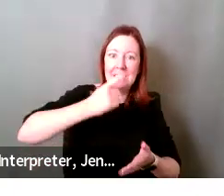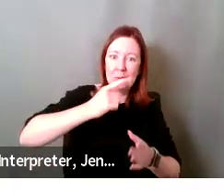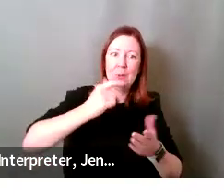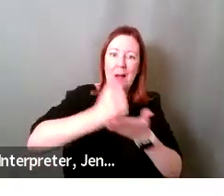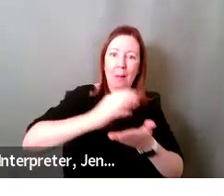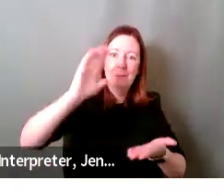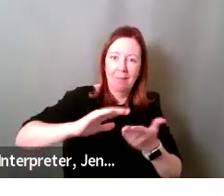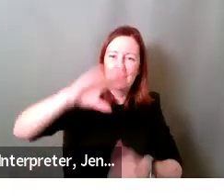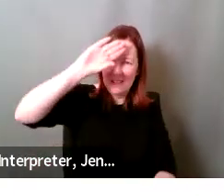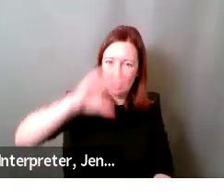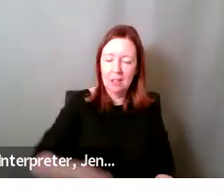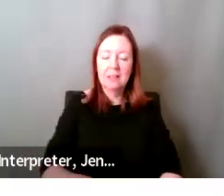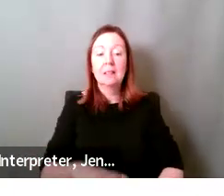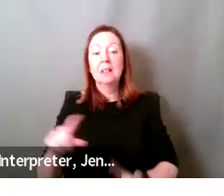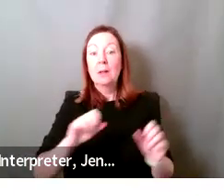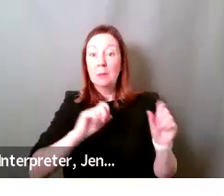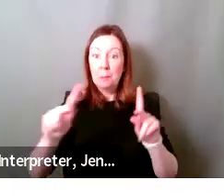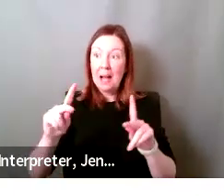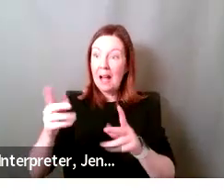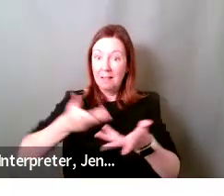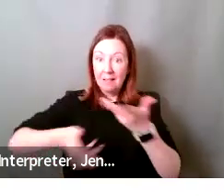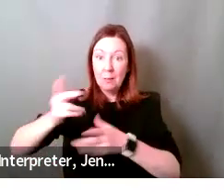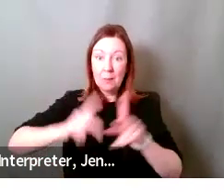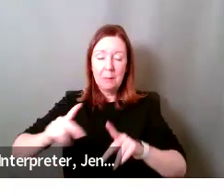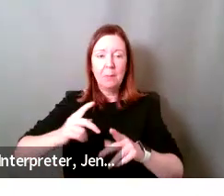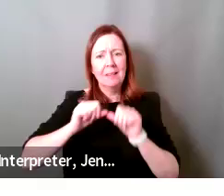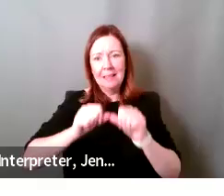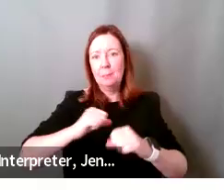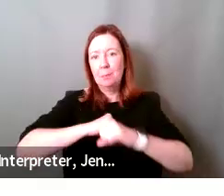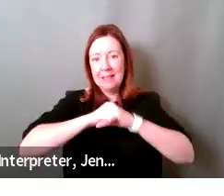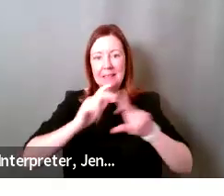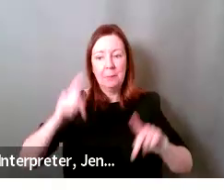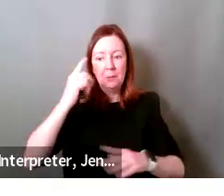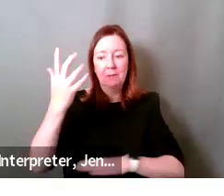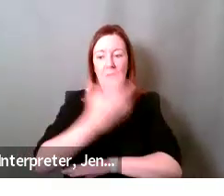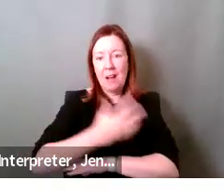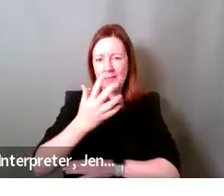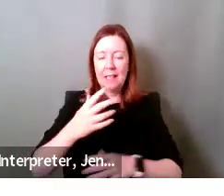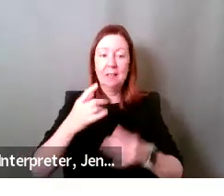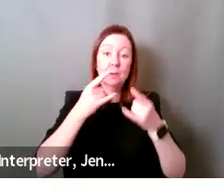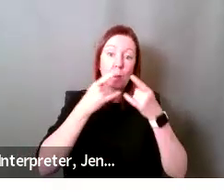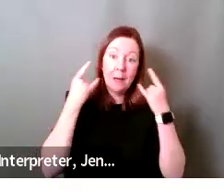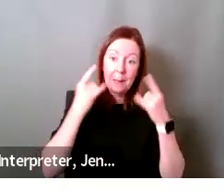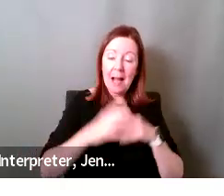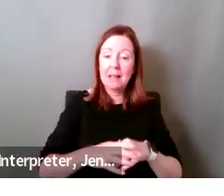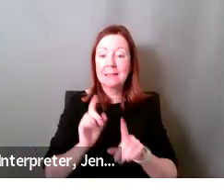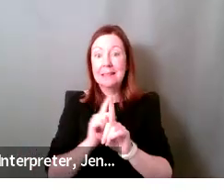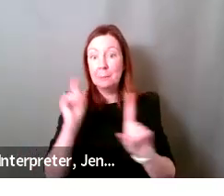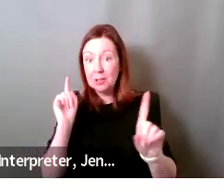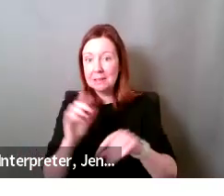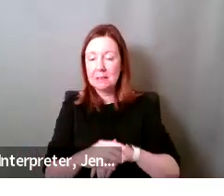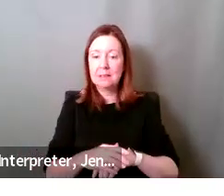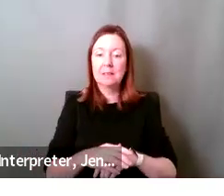So once you're back in public, keep protecting others for the next 5 days. So wear a mask, keep your distance, and